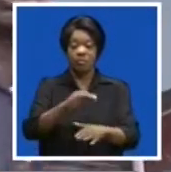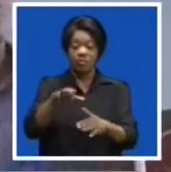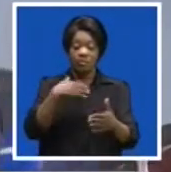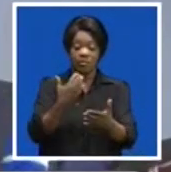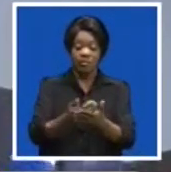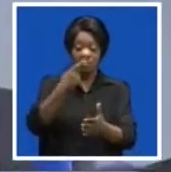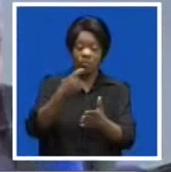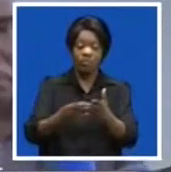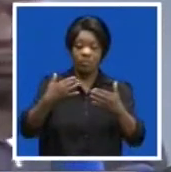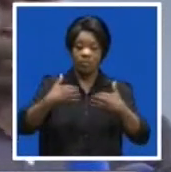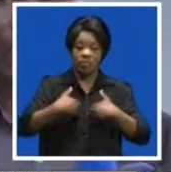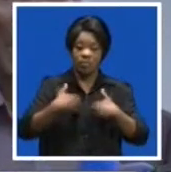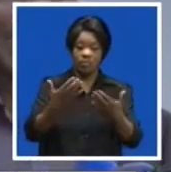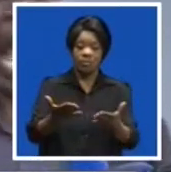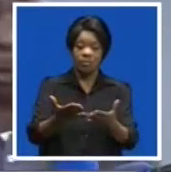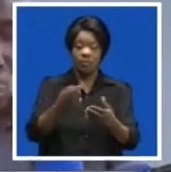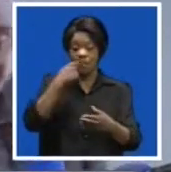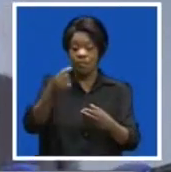hands are generous